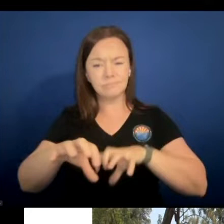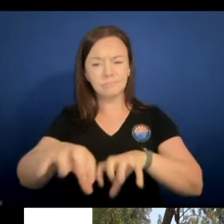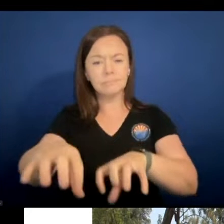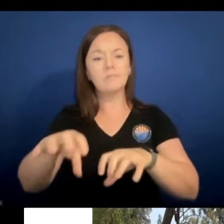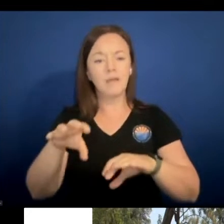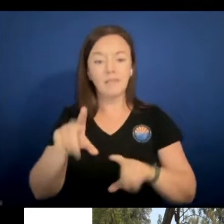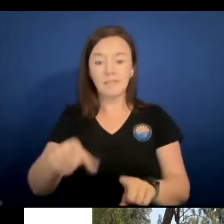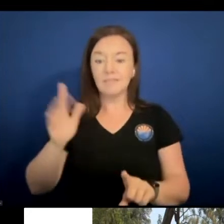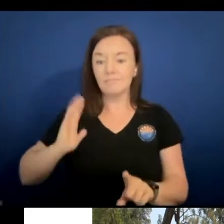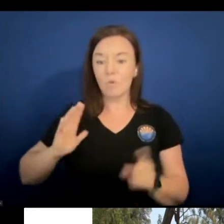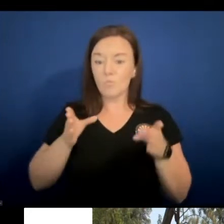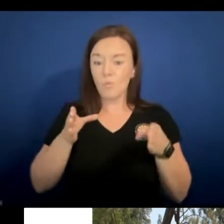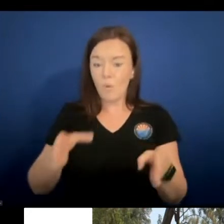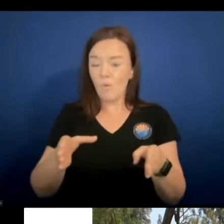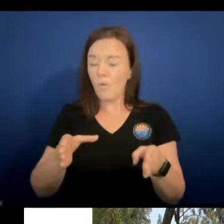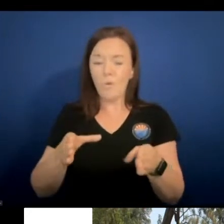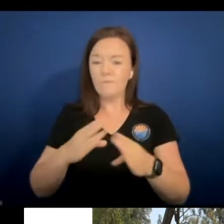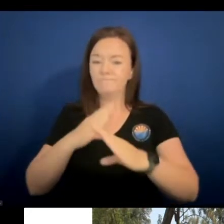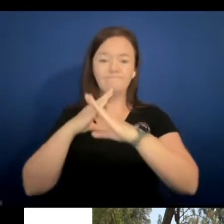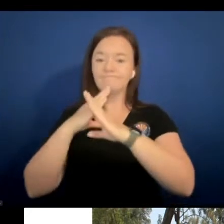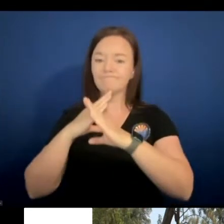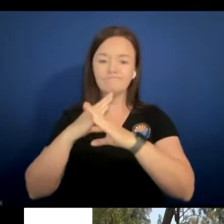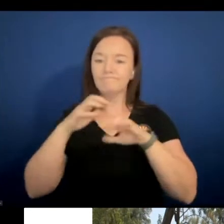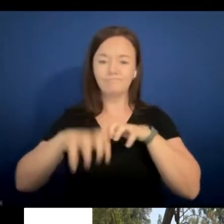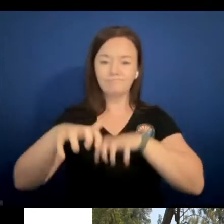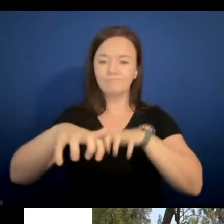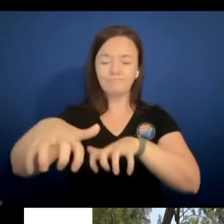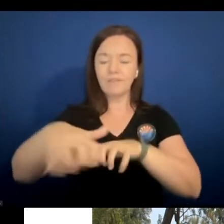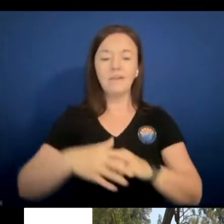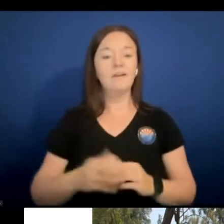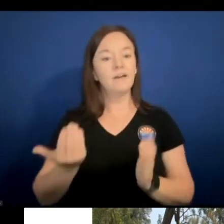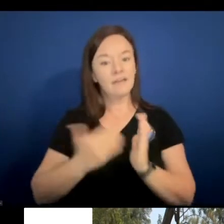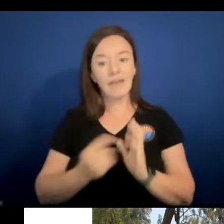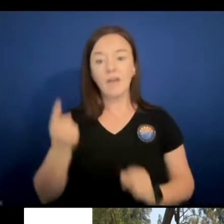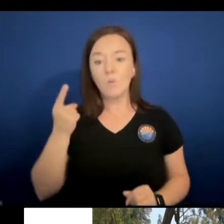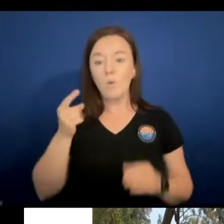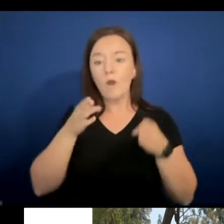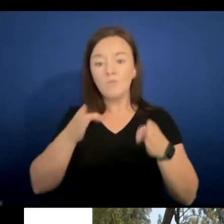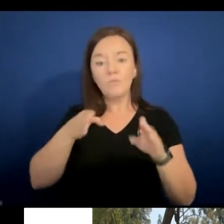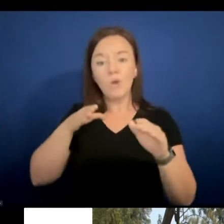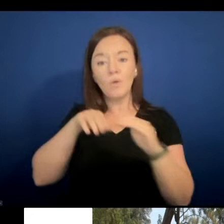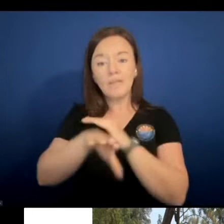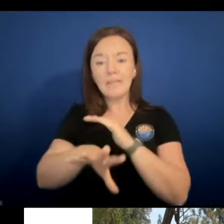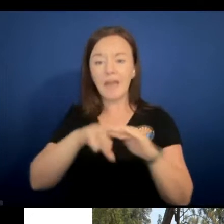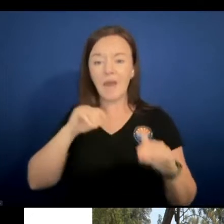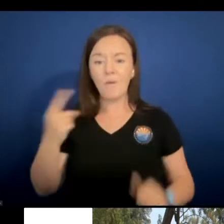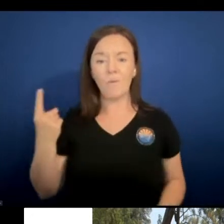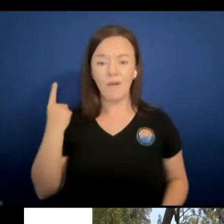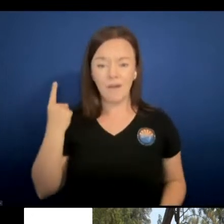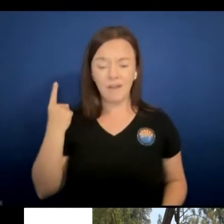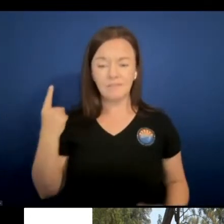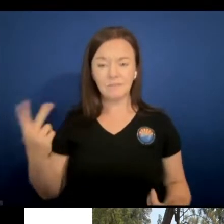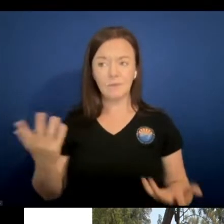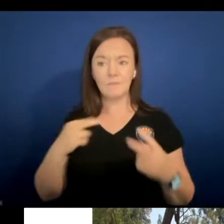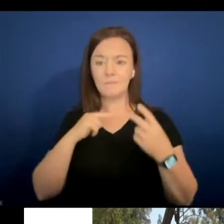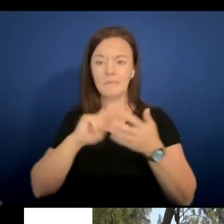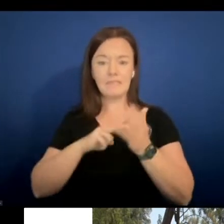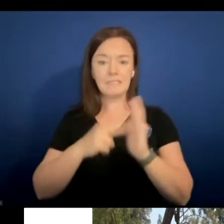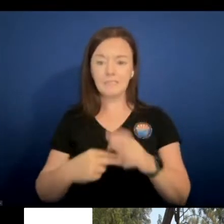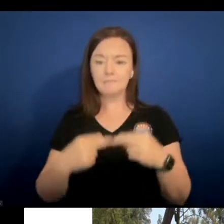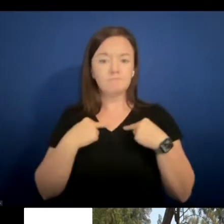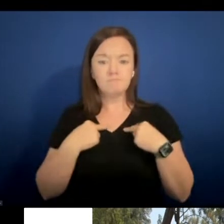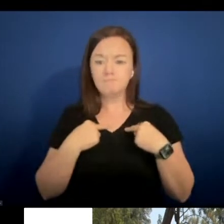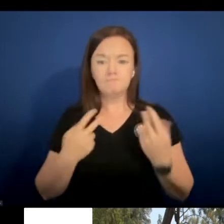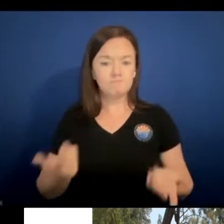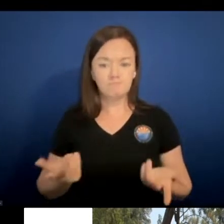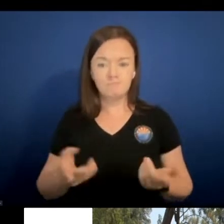road. And this is, again, one road in, one road out. And so if a